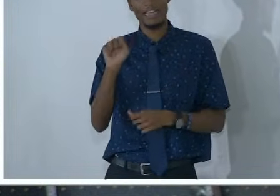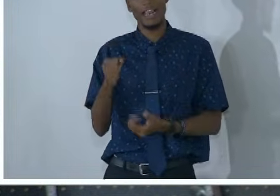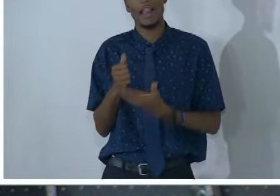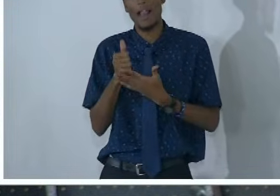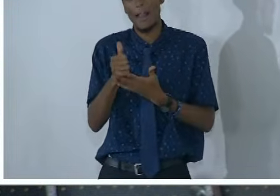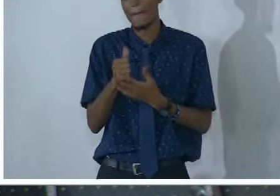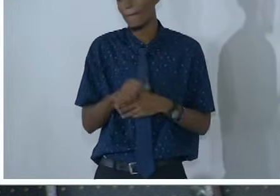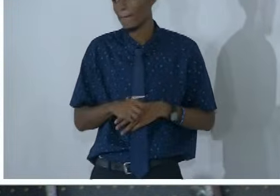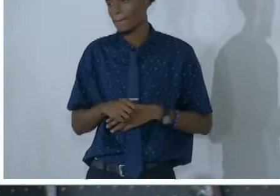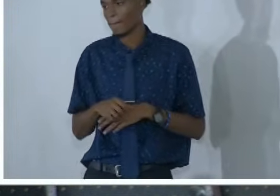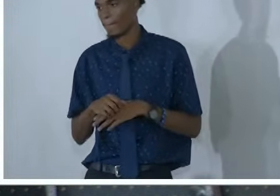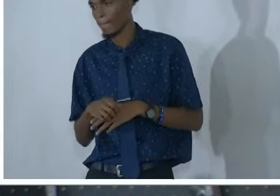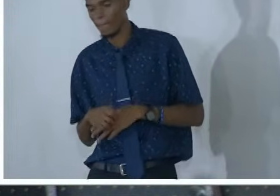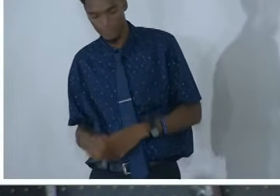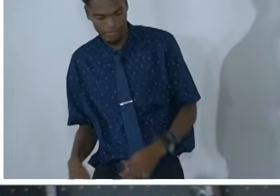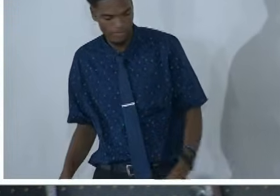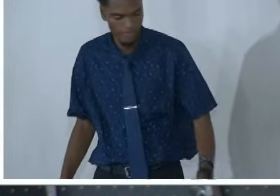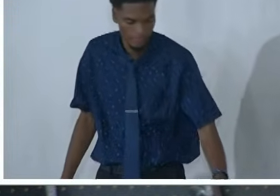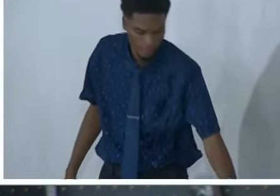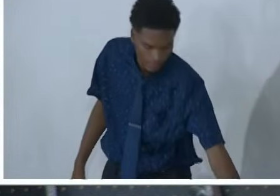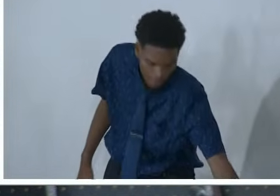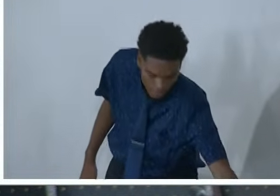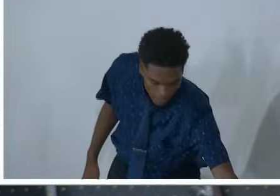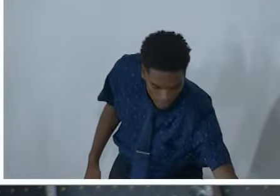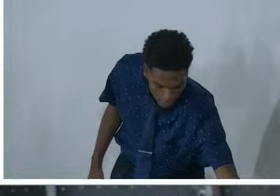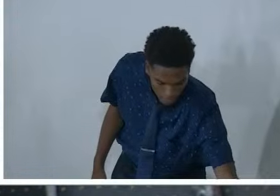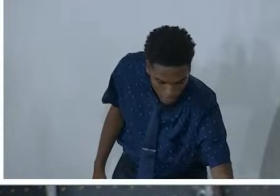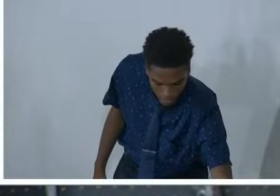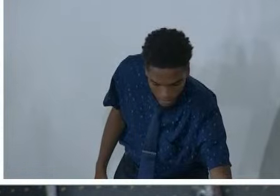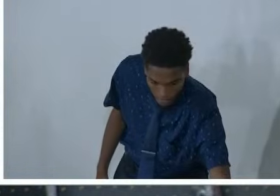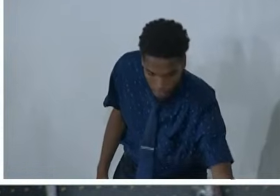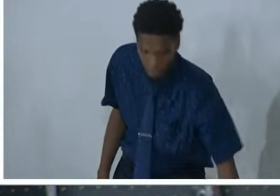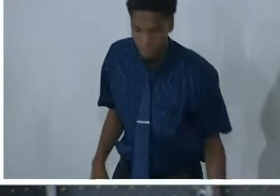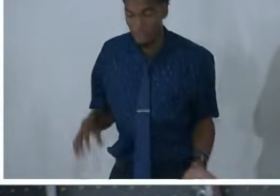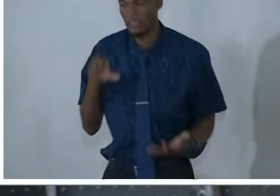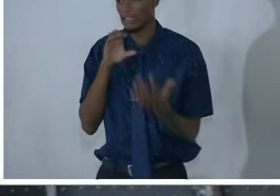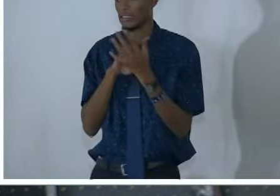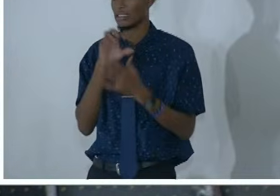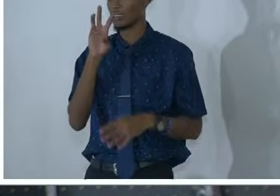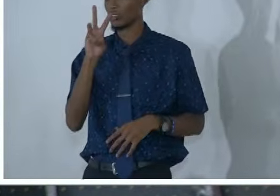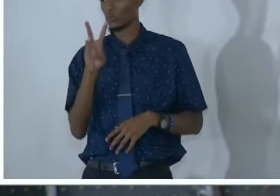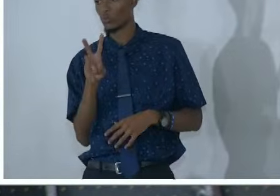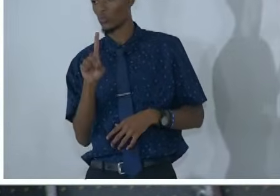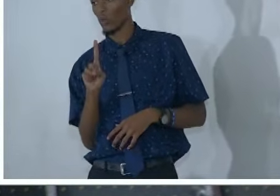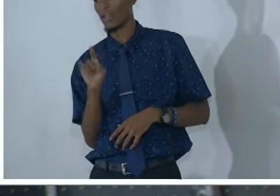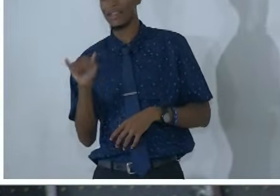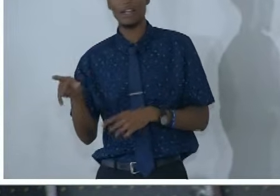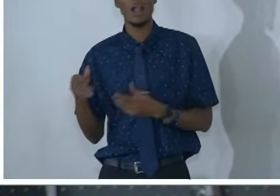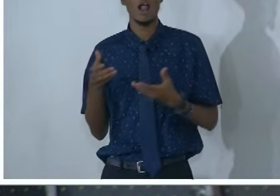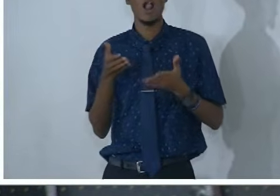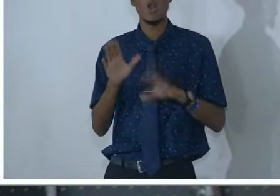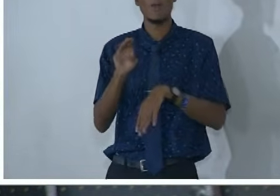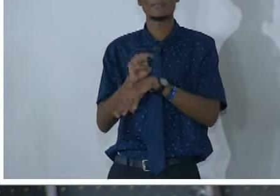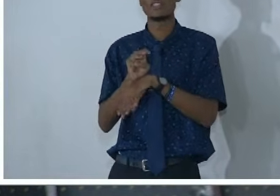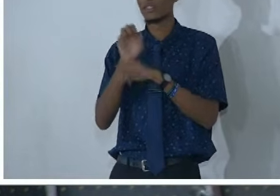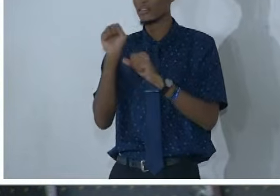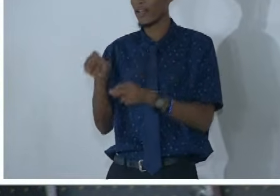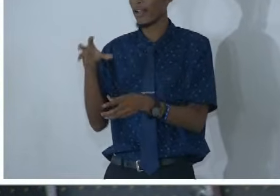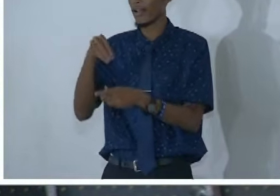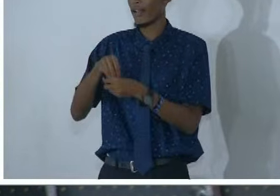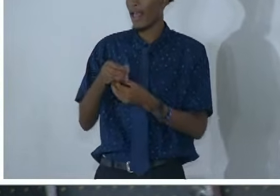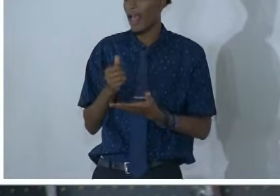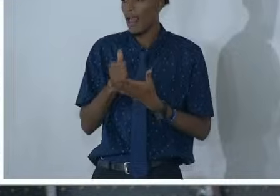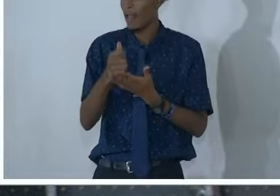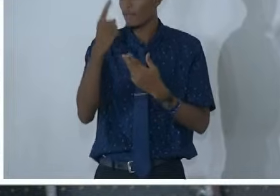Section 62(1), the bill empowers the minister to make regulations for the implementation of community mediation, while